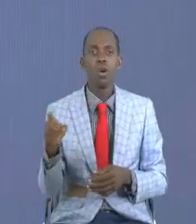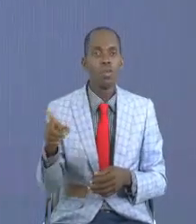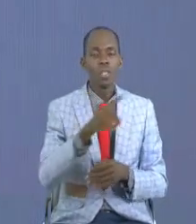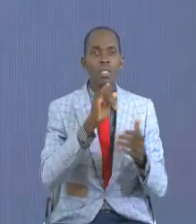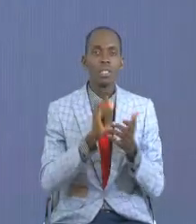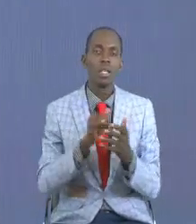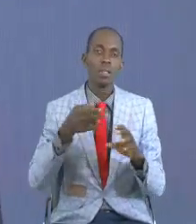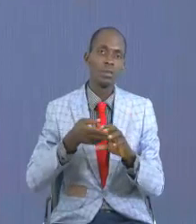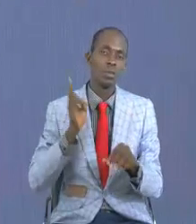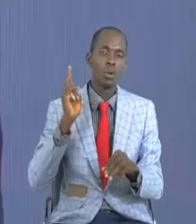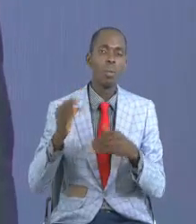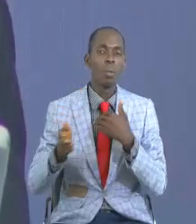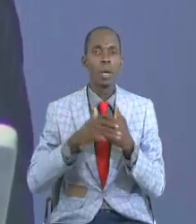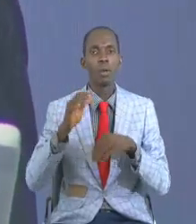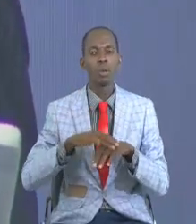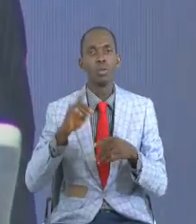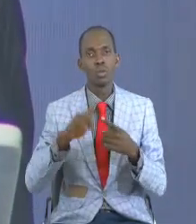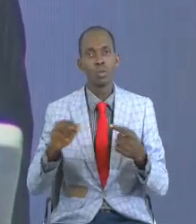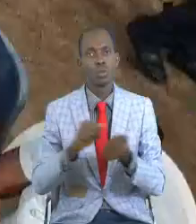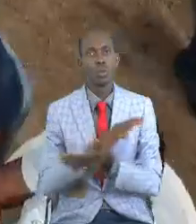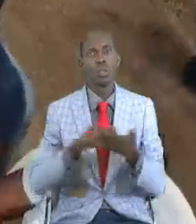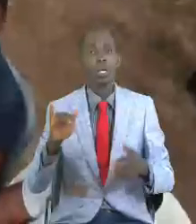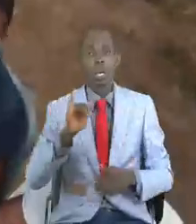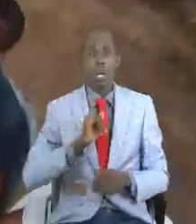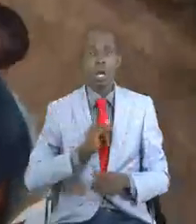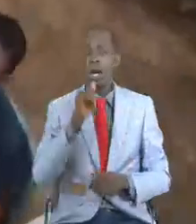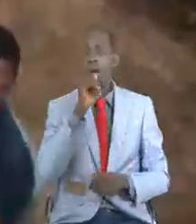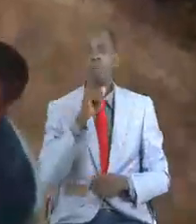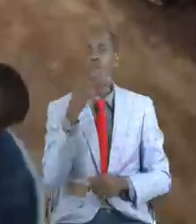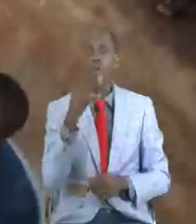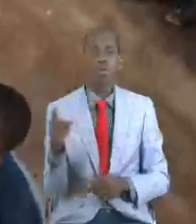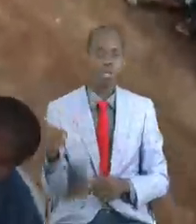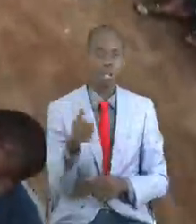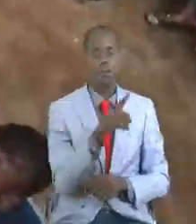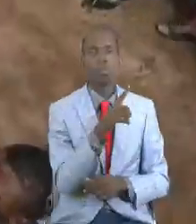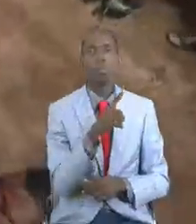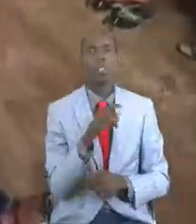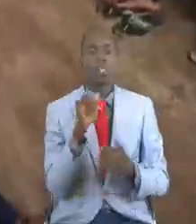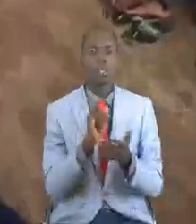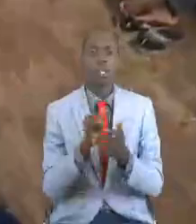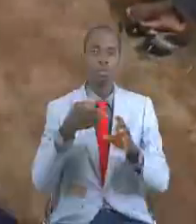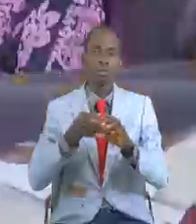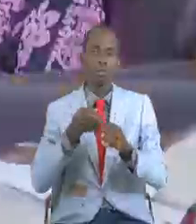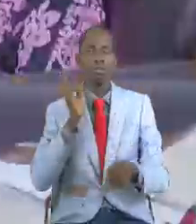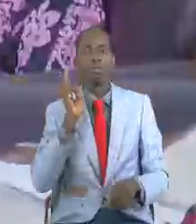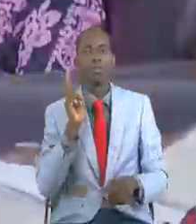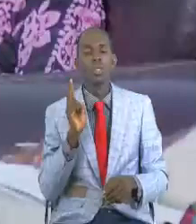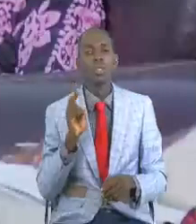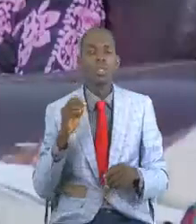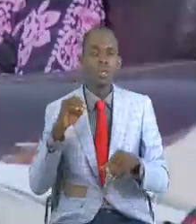unto perdition. I am not of them who draw back unto